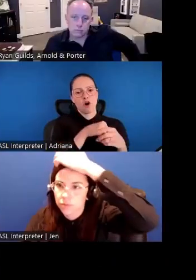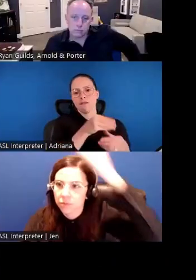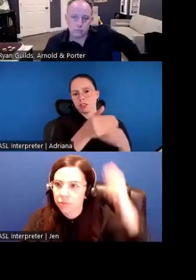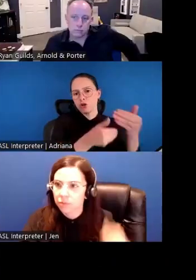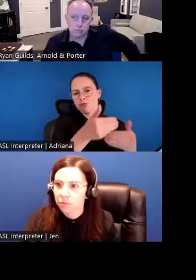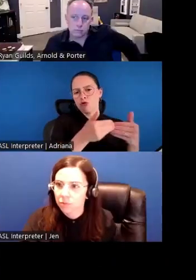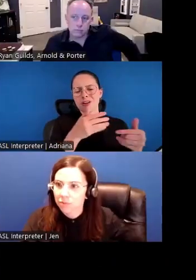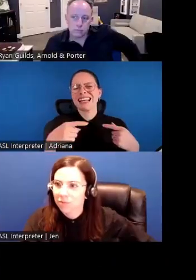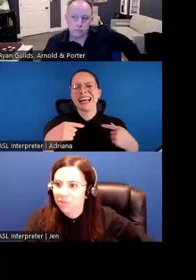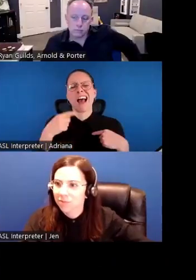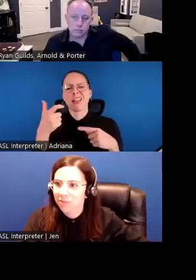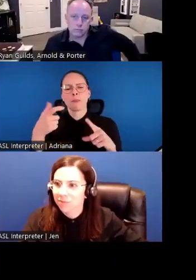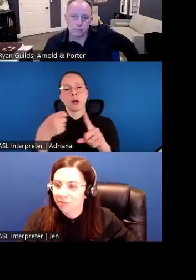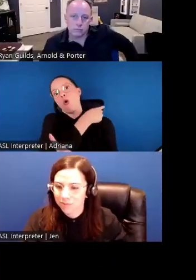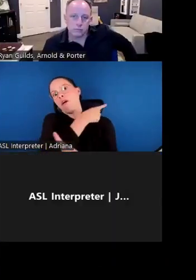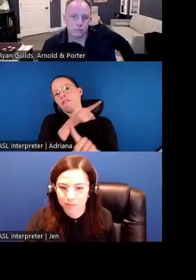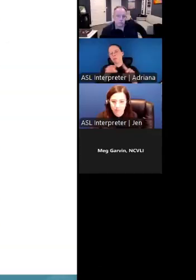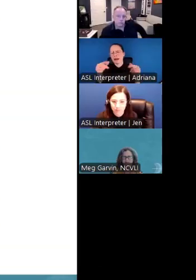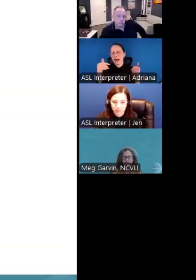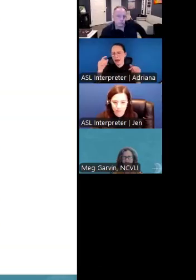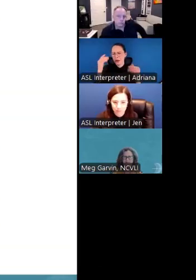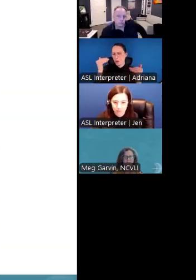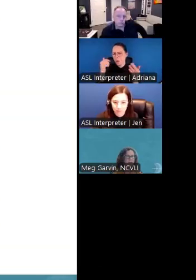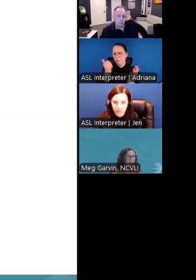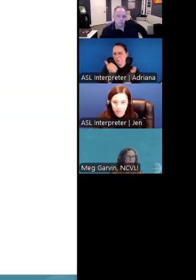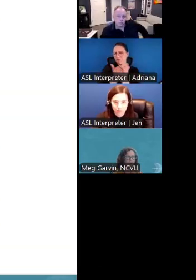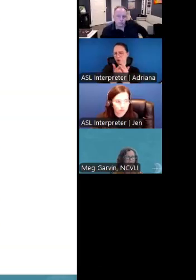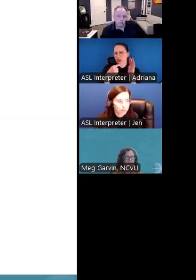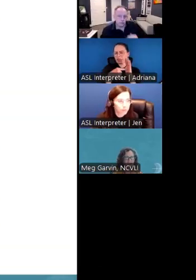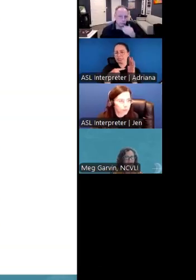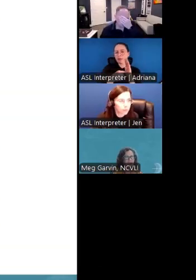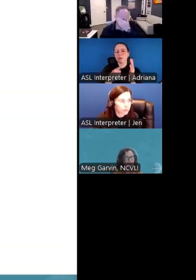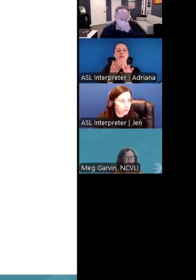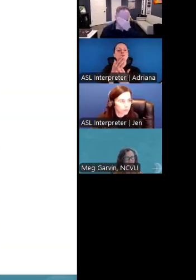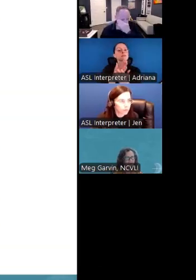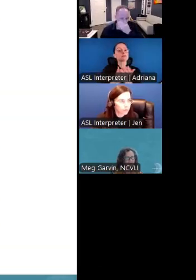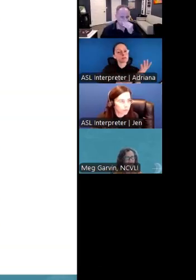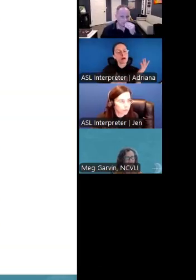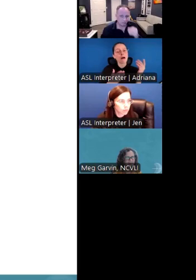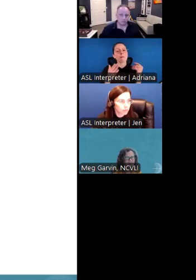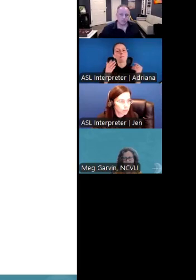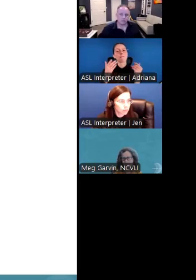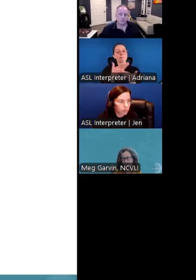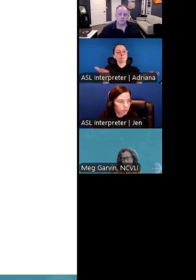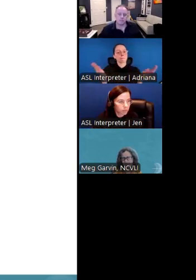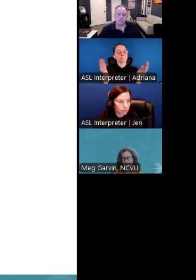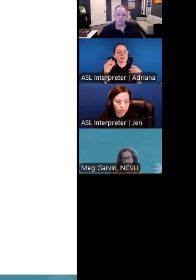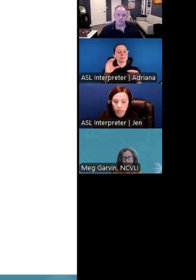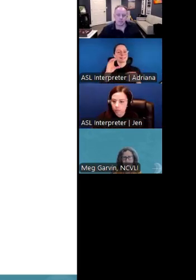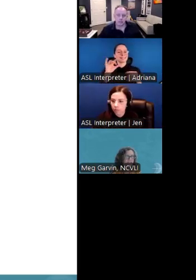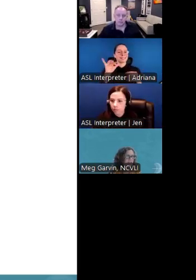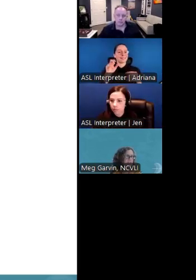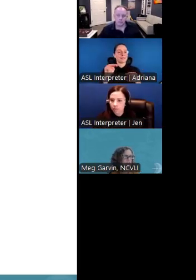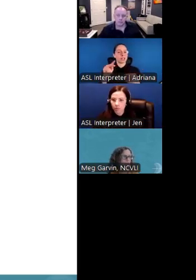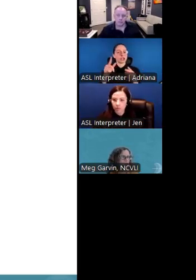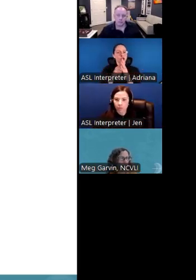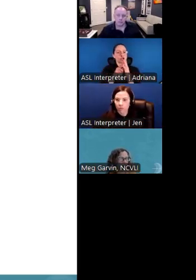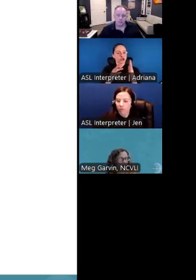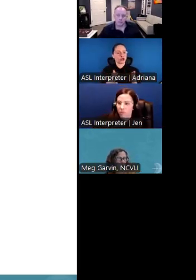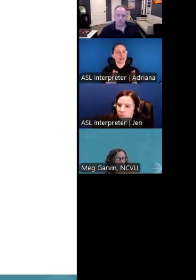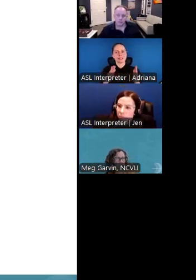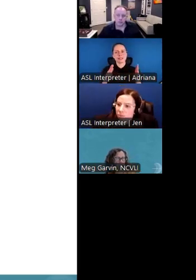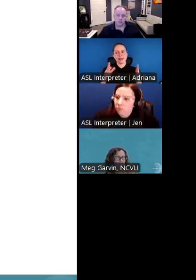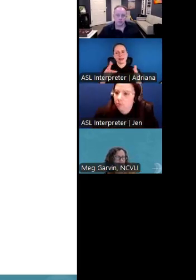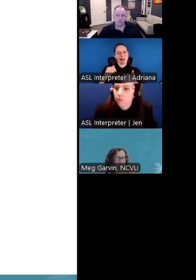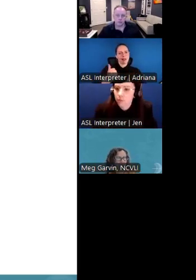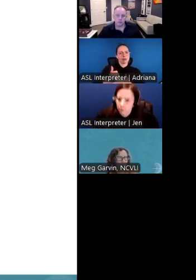little off on that, but I hope it was a helpful example about some of the things that you as civilian attorneys can have impact on. It's actually a